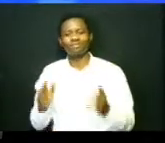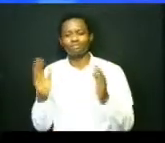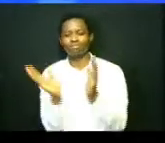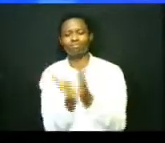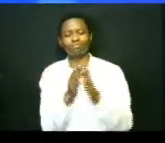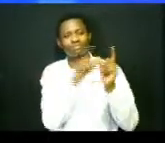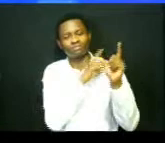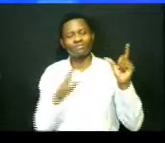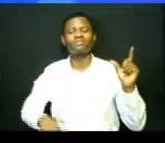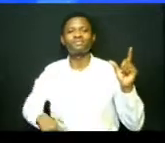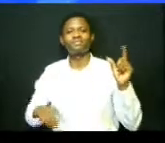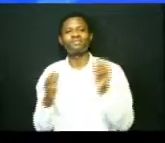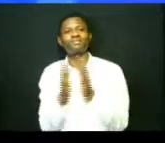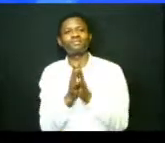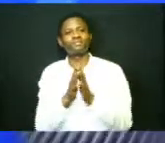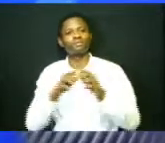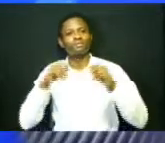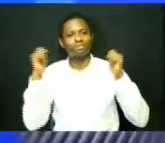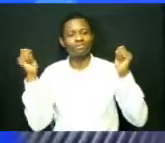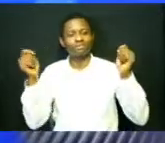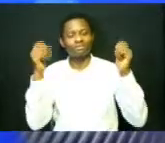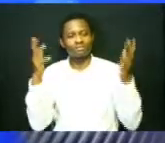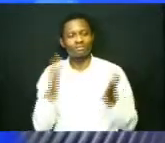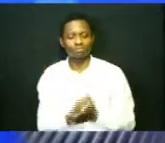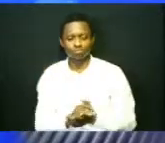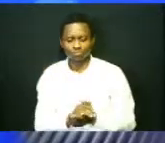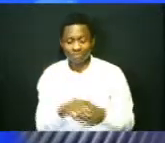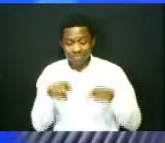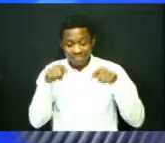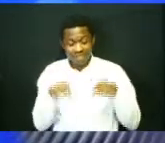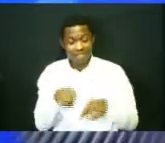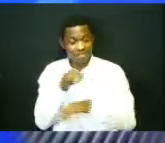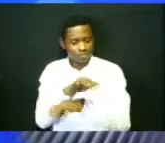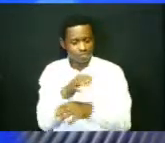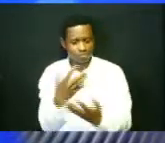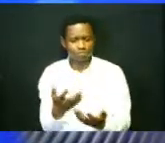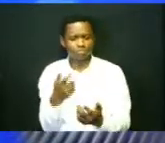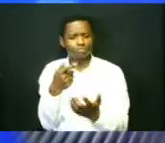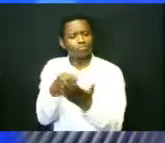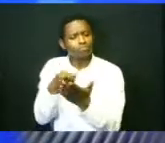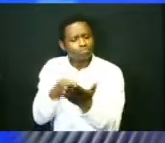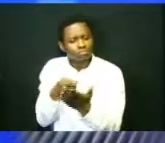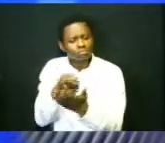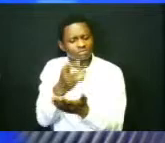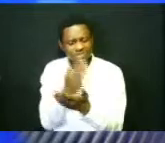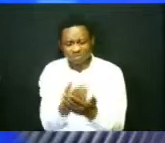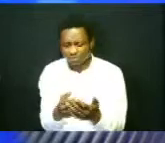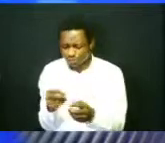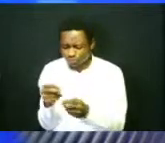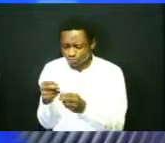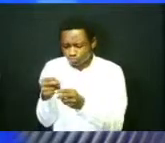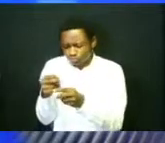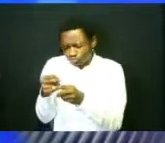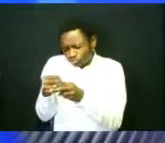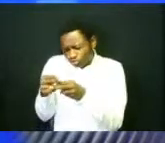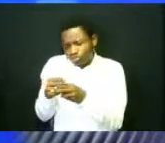Lord. Hallelujah. This evening I want to discuss something short. I'm praying that I'll be brief